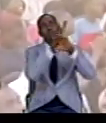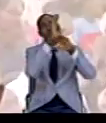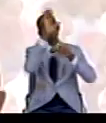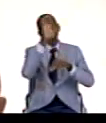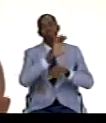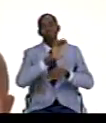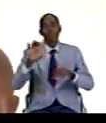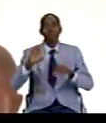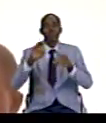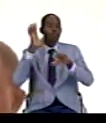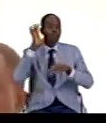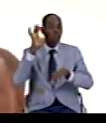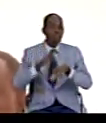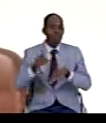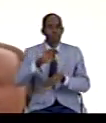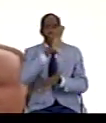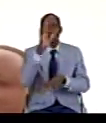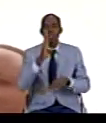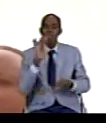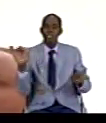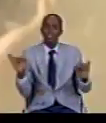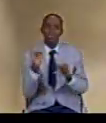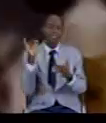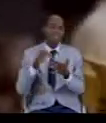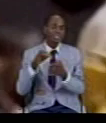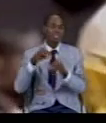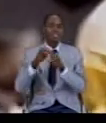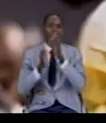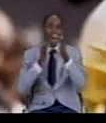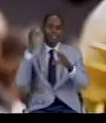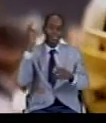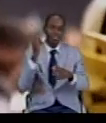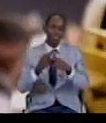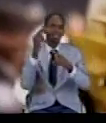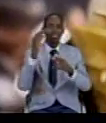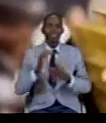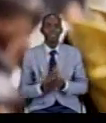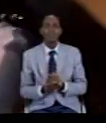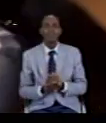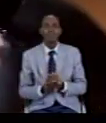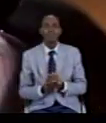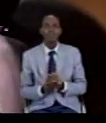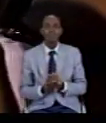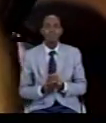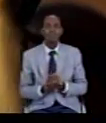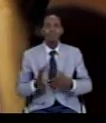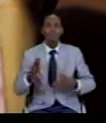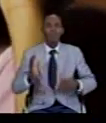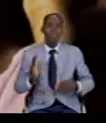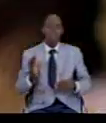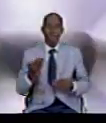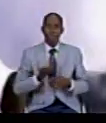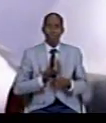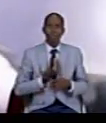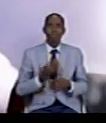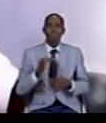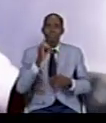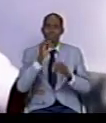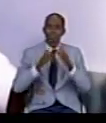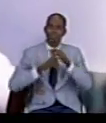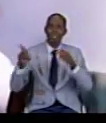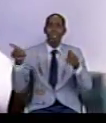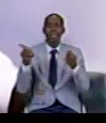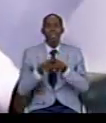You'll never be the same again in Jesus' name. Our soul is escaped as a